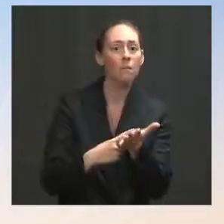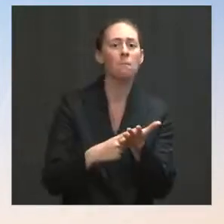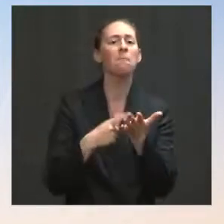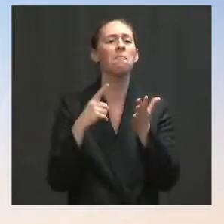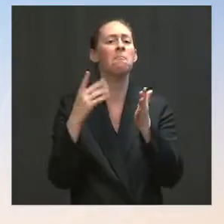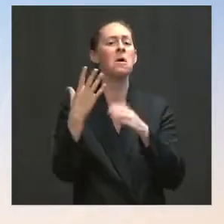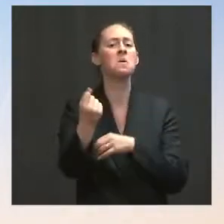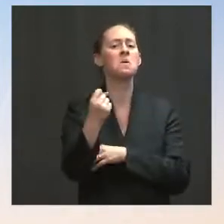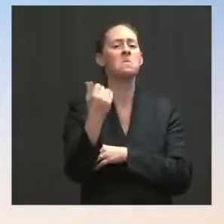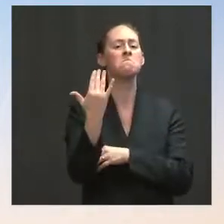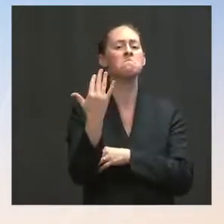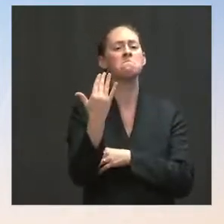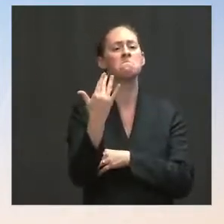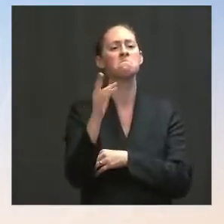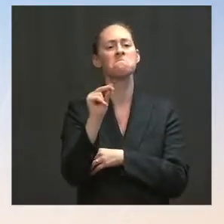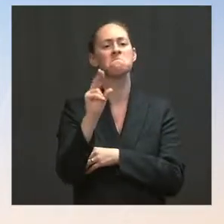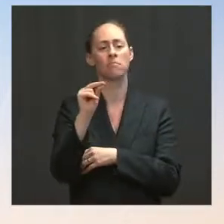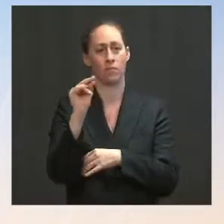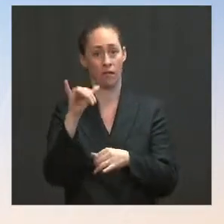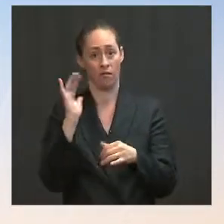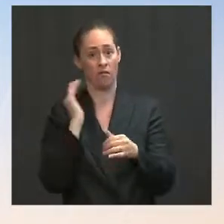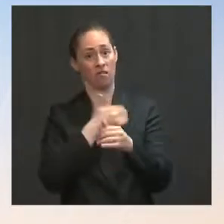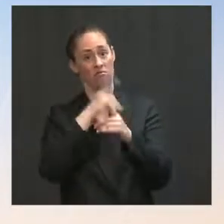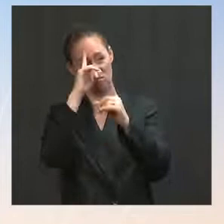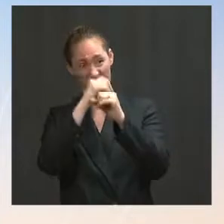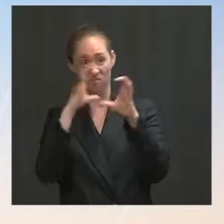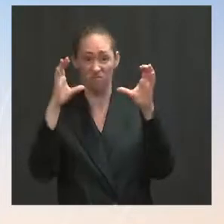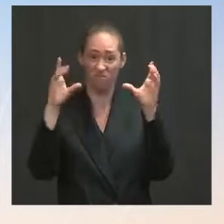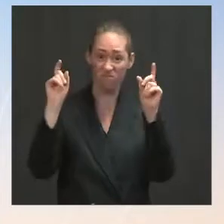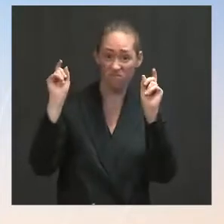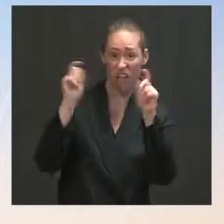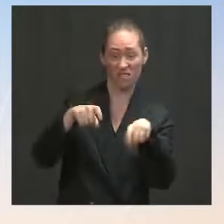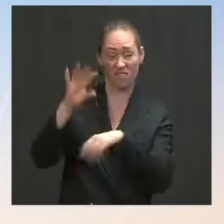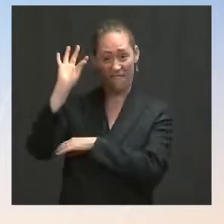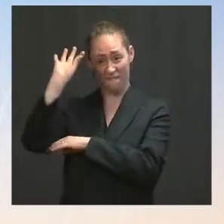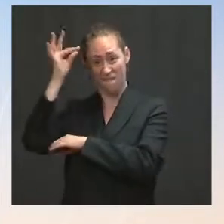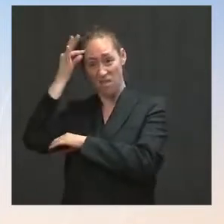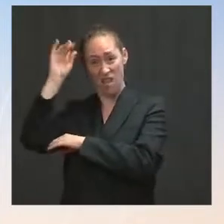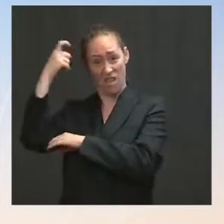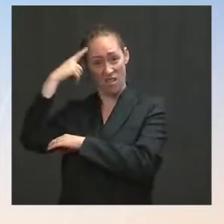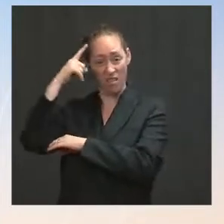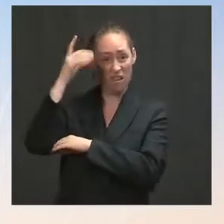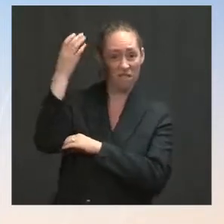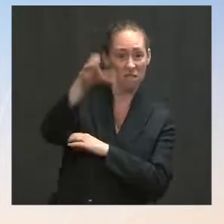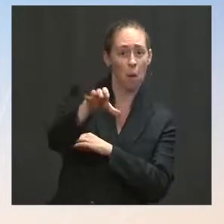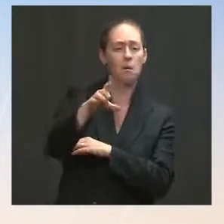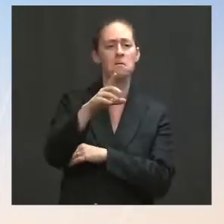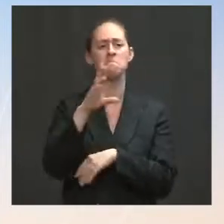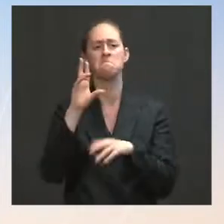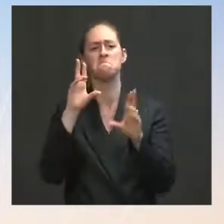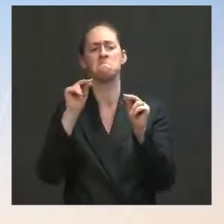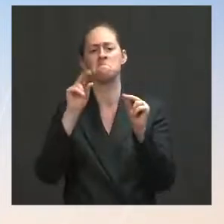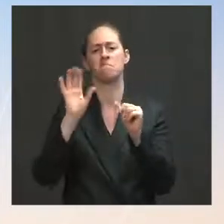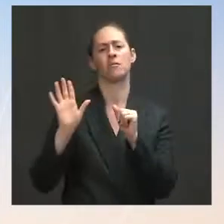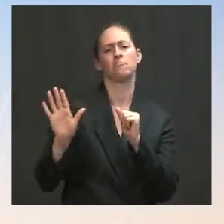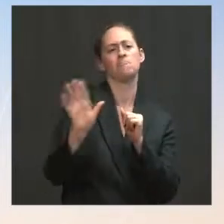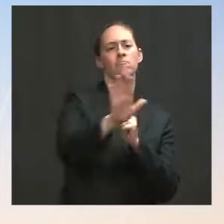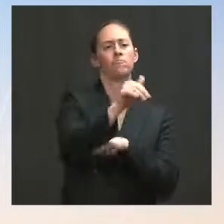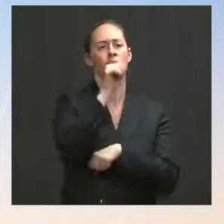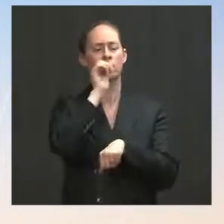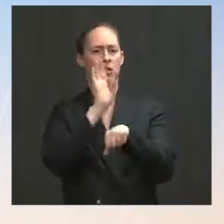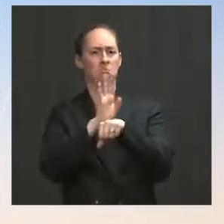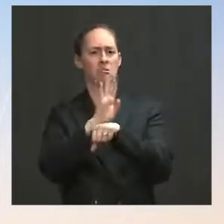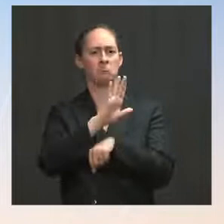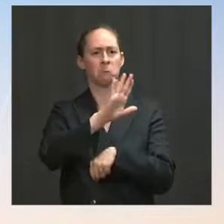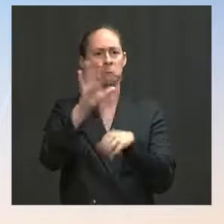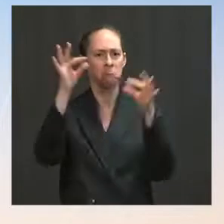not our intention from the federal government. There will be decisions made by private sector entities, by